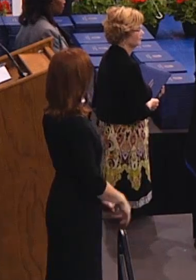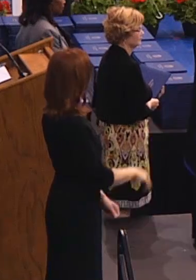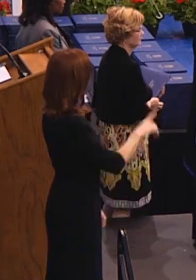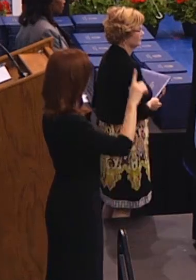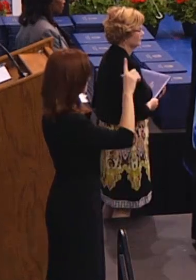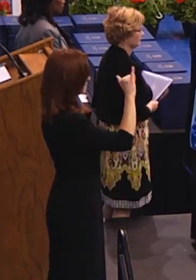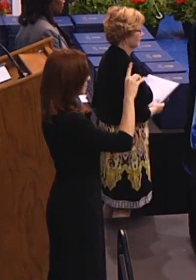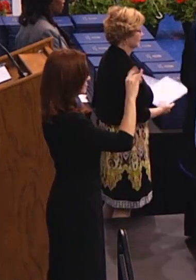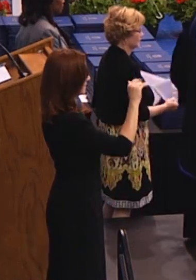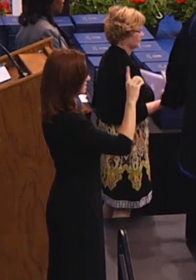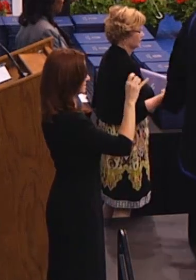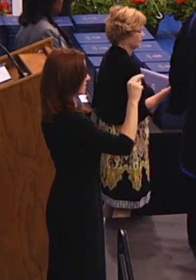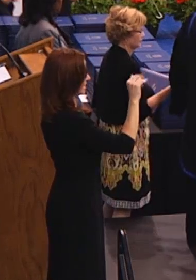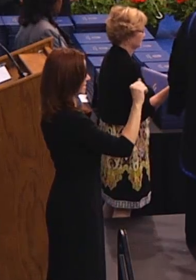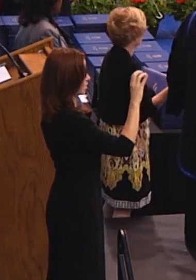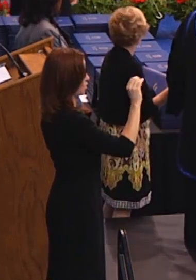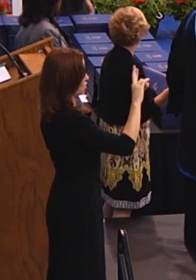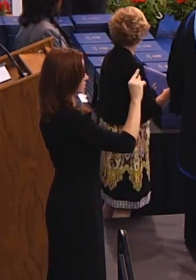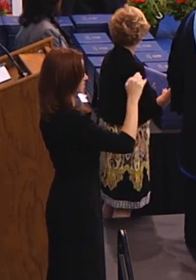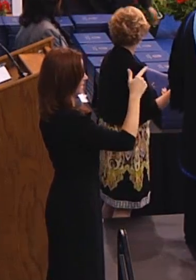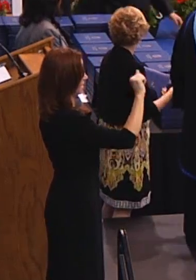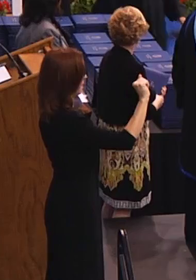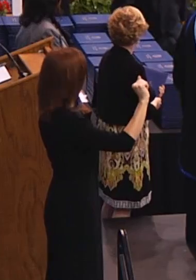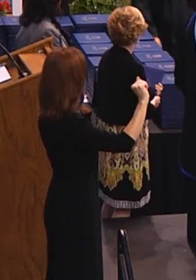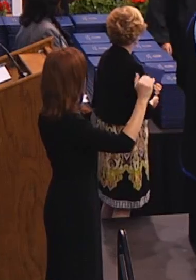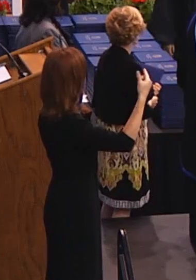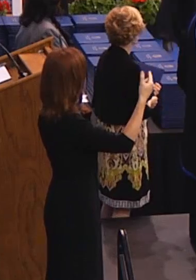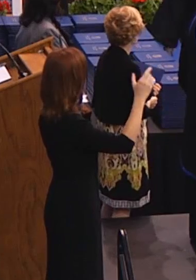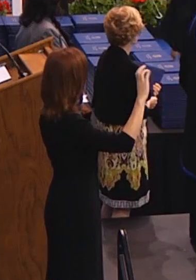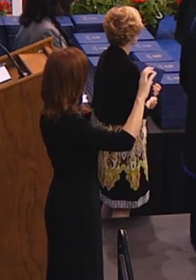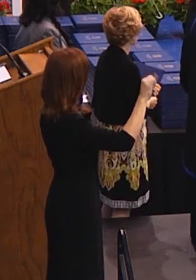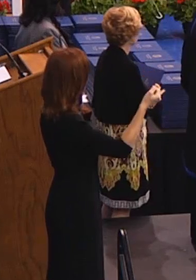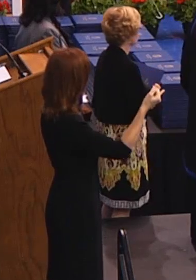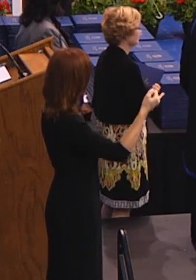Lady Diana Ortega, Criminal Justice.